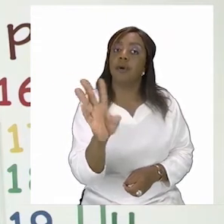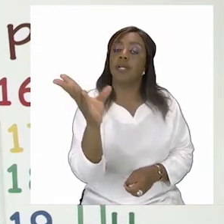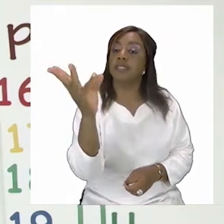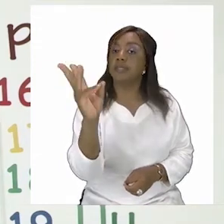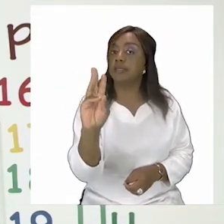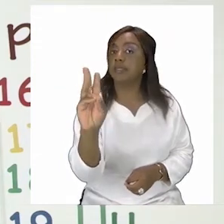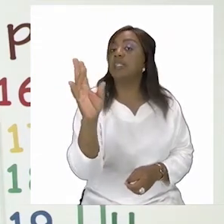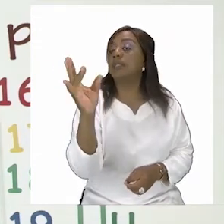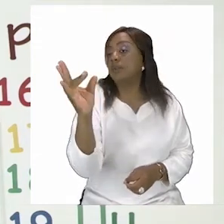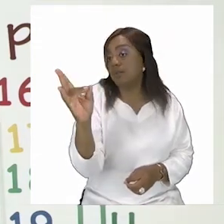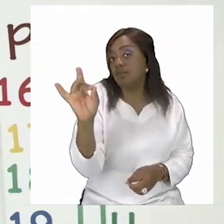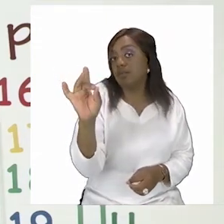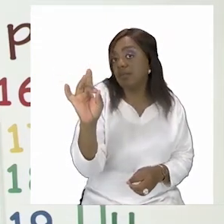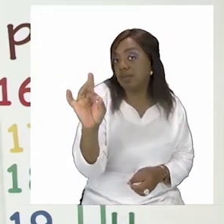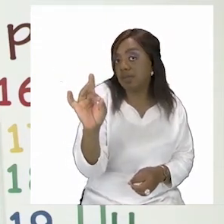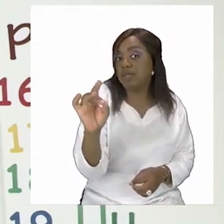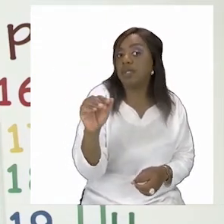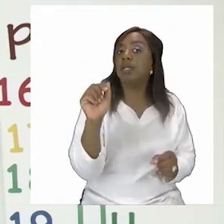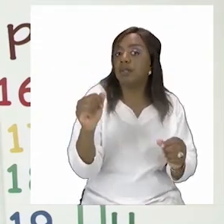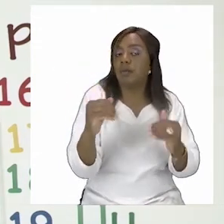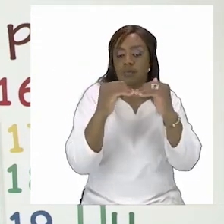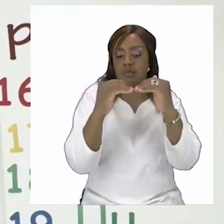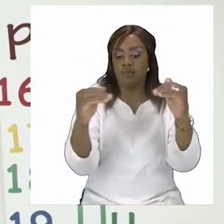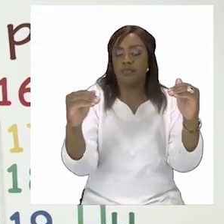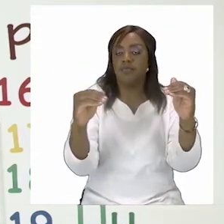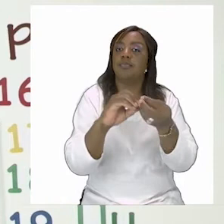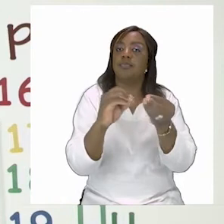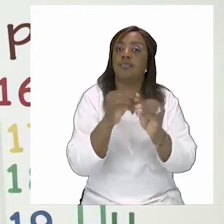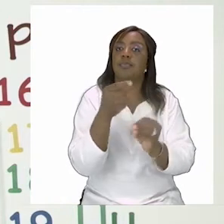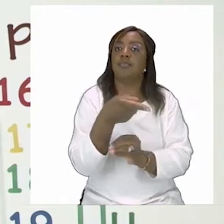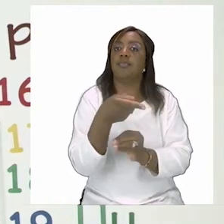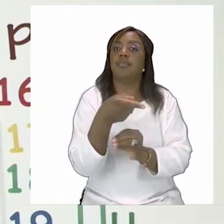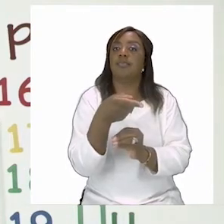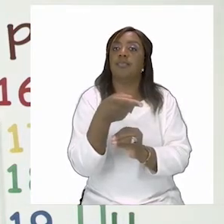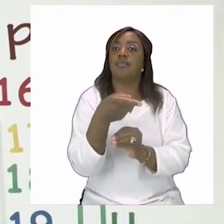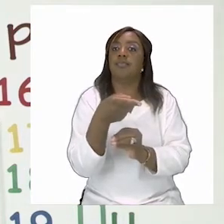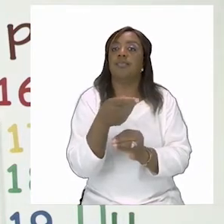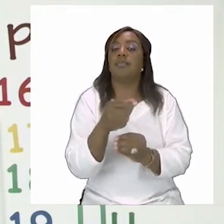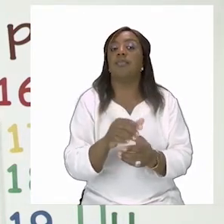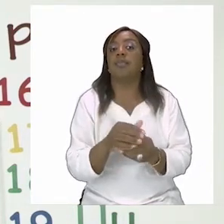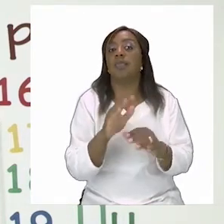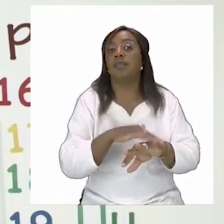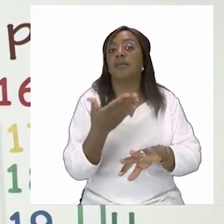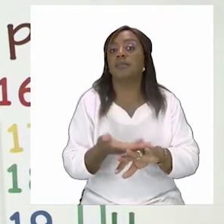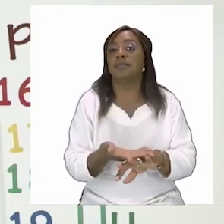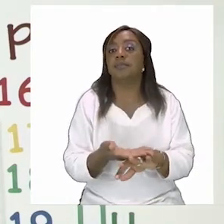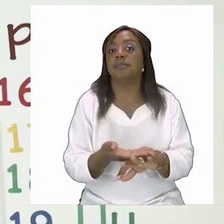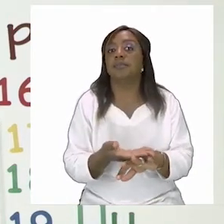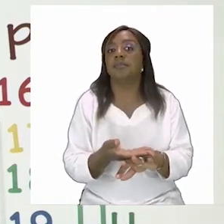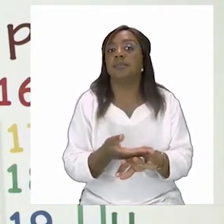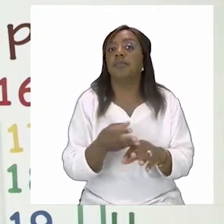or 8 is an even number. For example, the